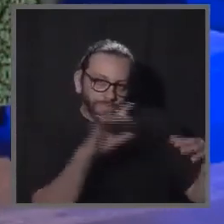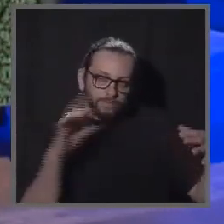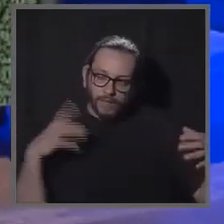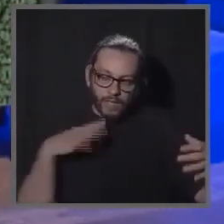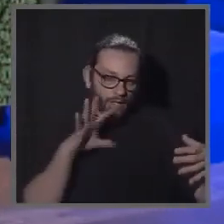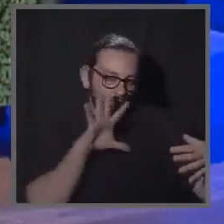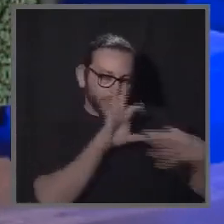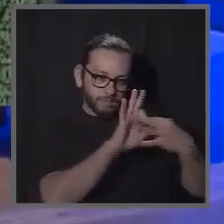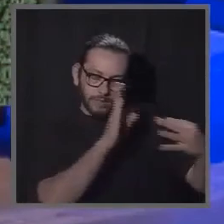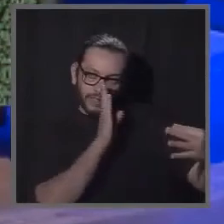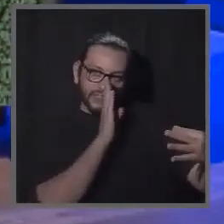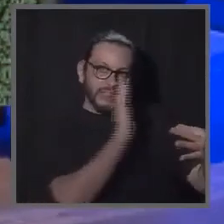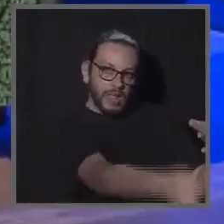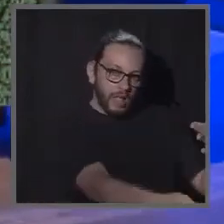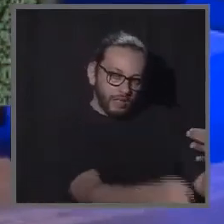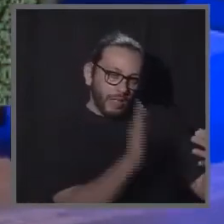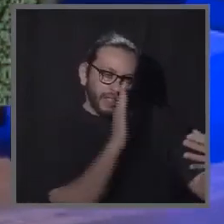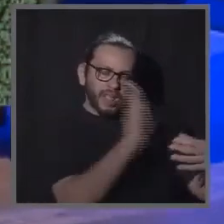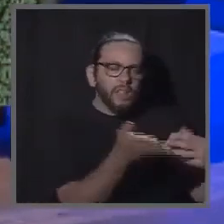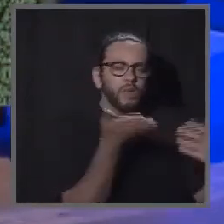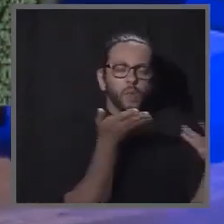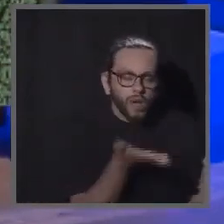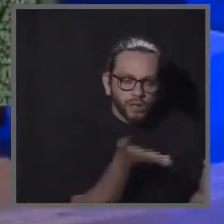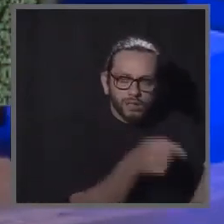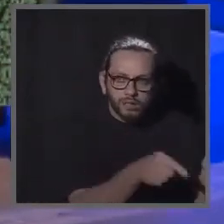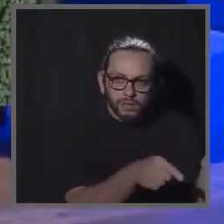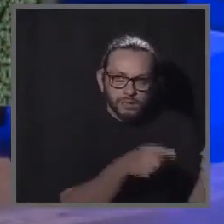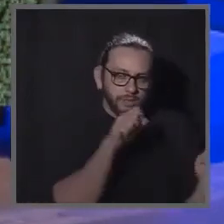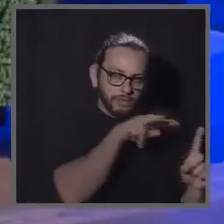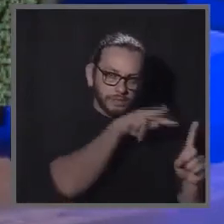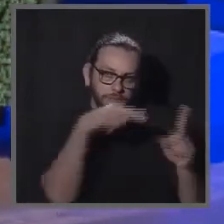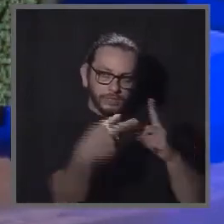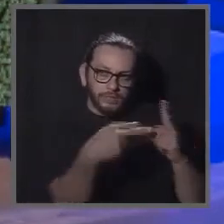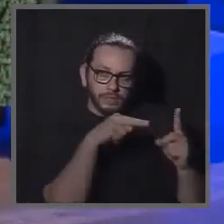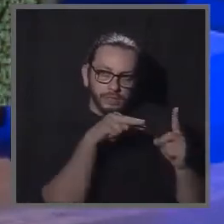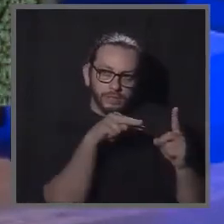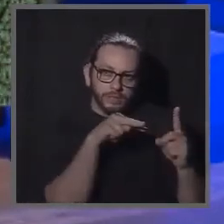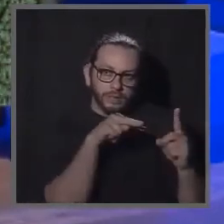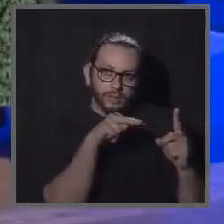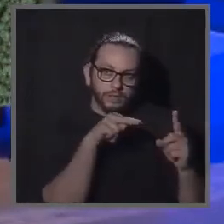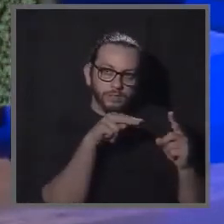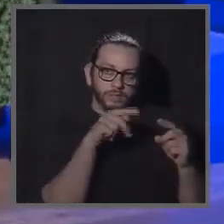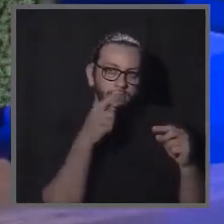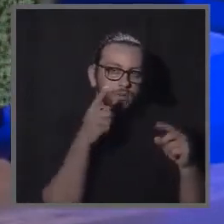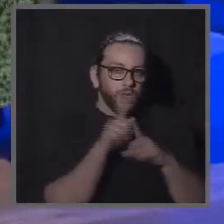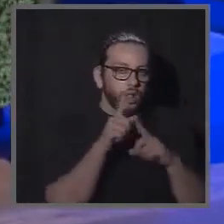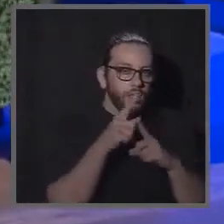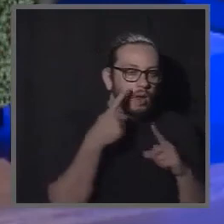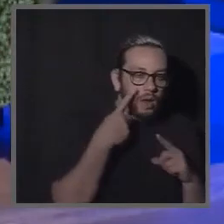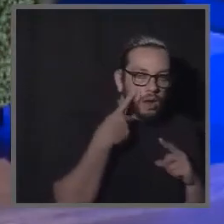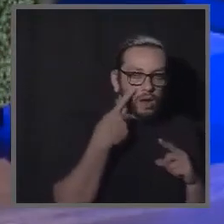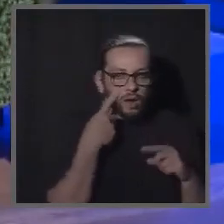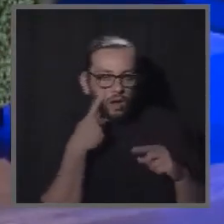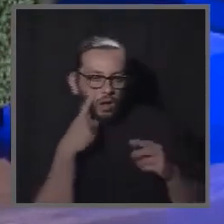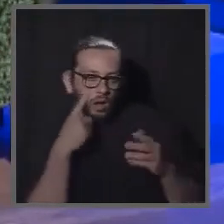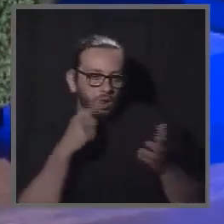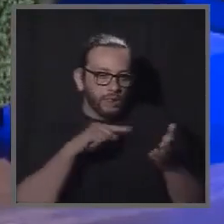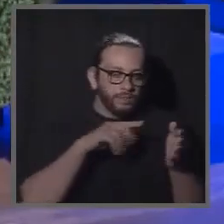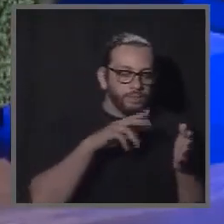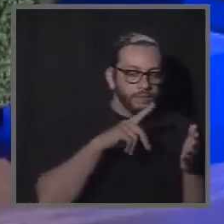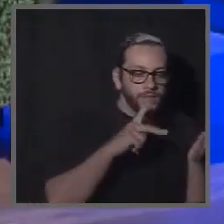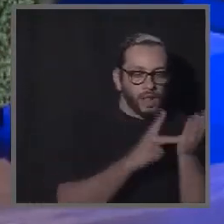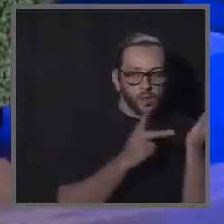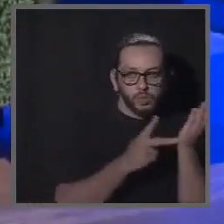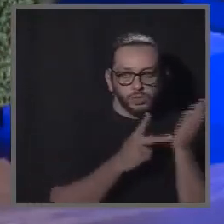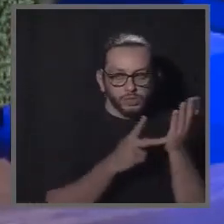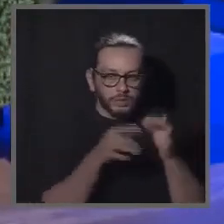the perception of this aesthetic experience that people develop. This is absolutely essential, and this is essential for the assessment